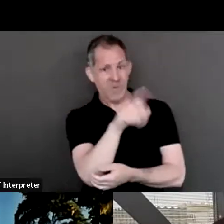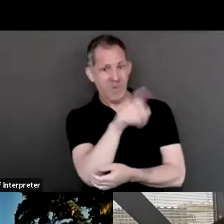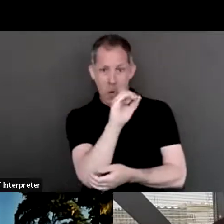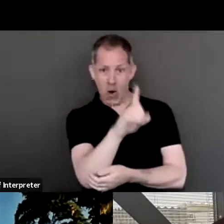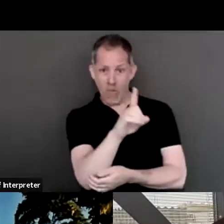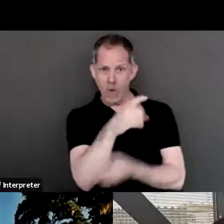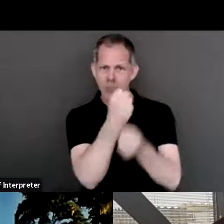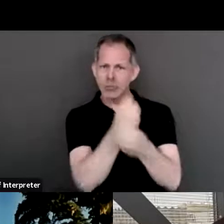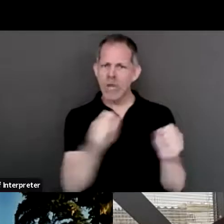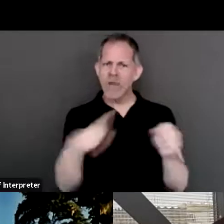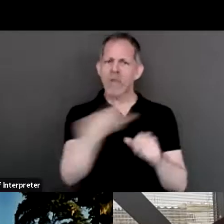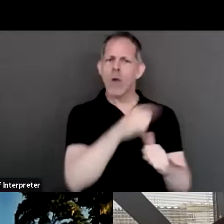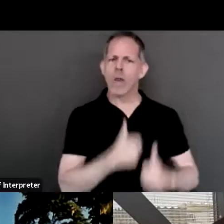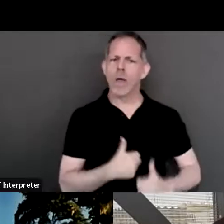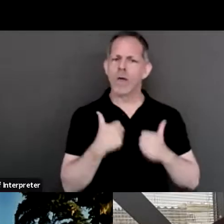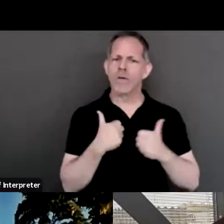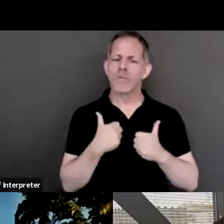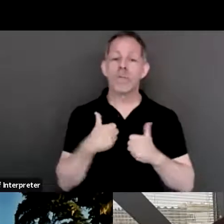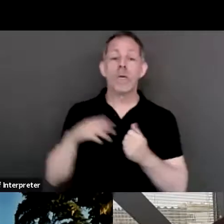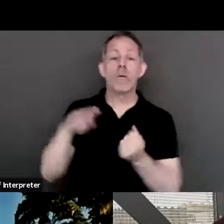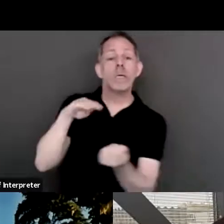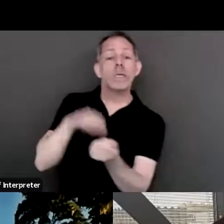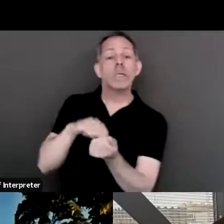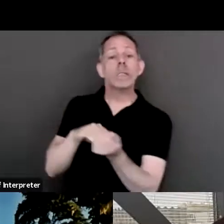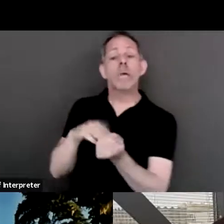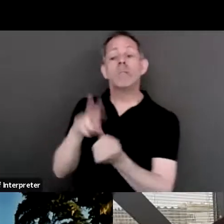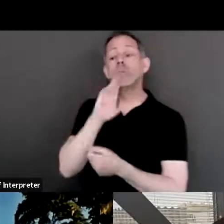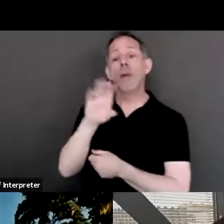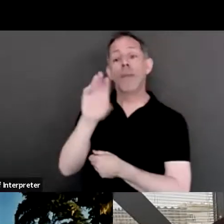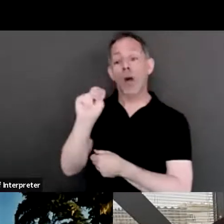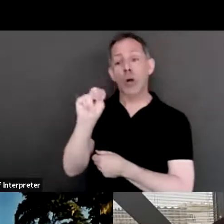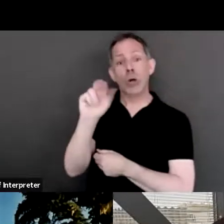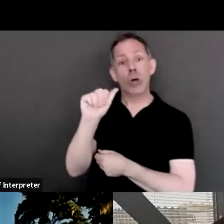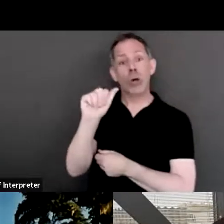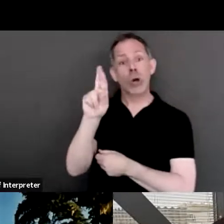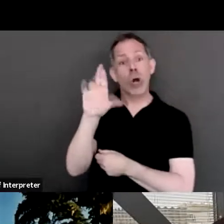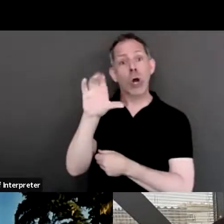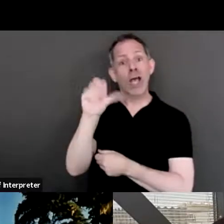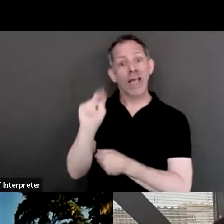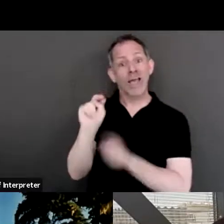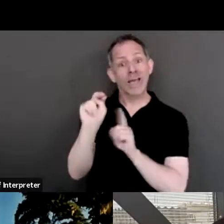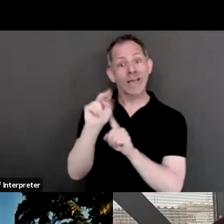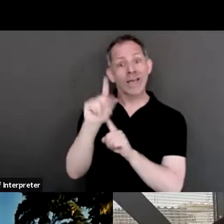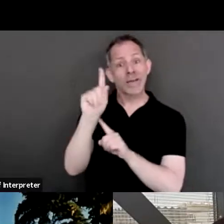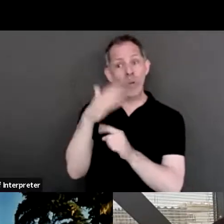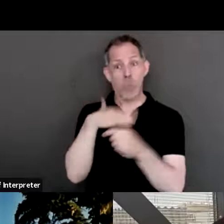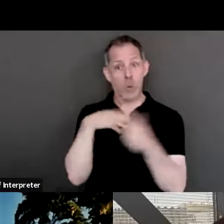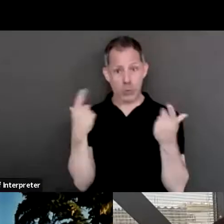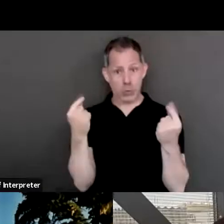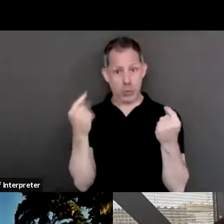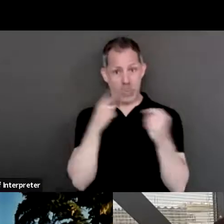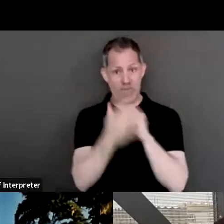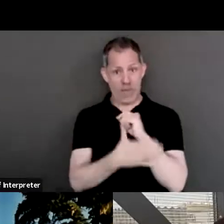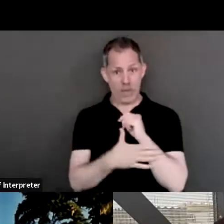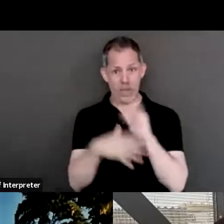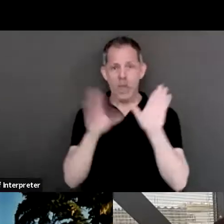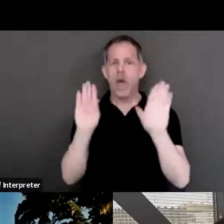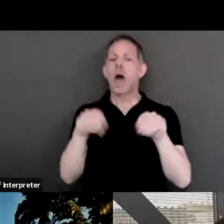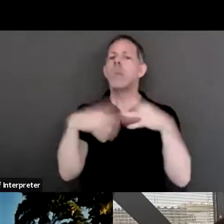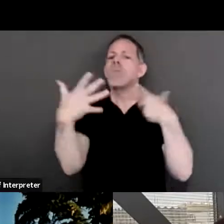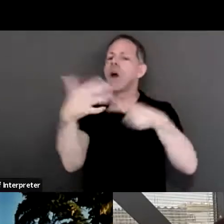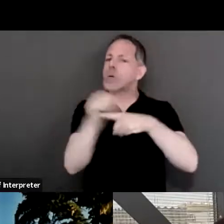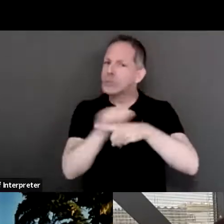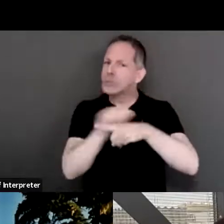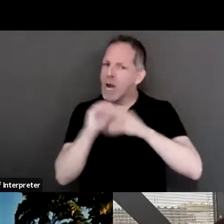privilege of being able to do for the county is provide Narcan trainings in our communities. Prior to COVID, I was able to do